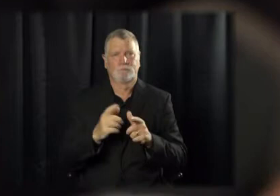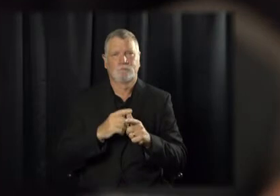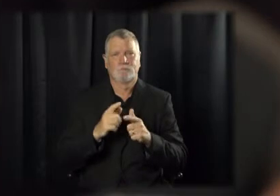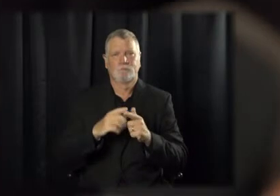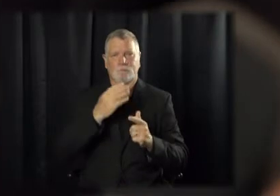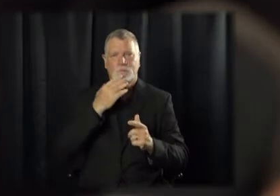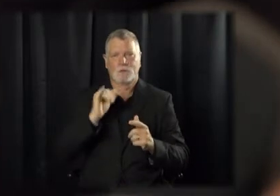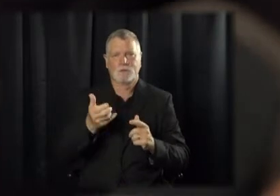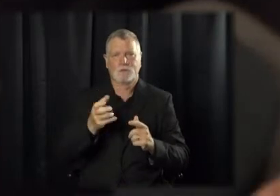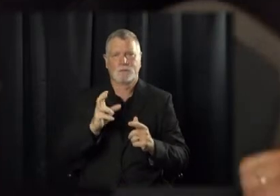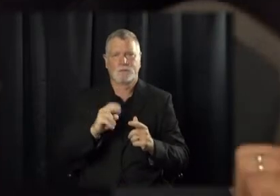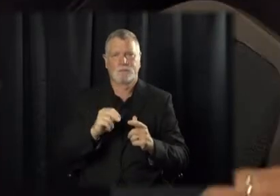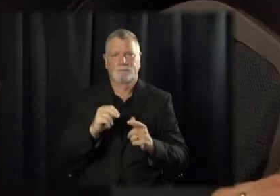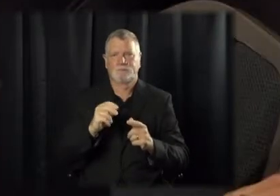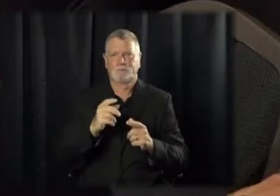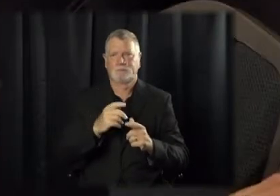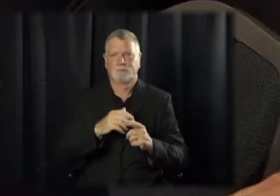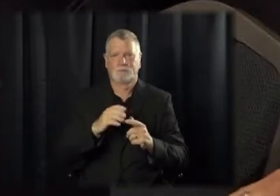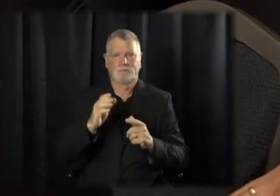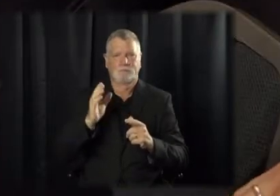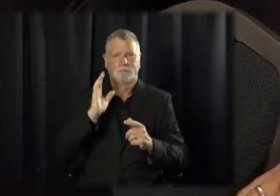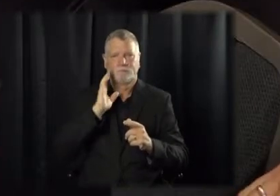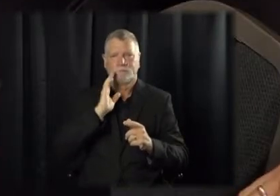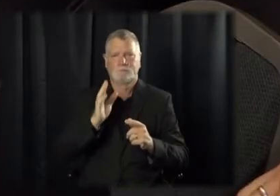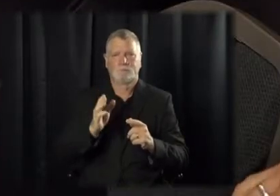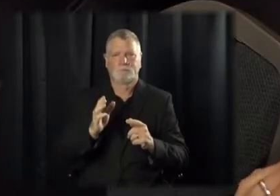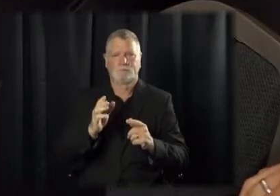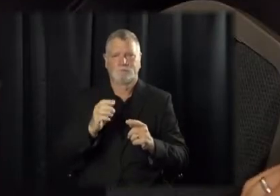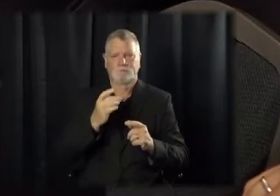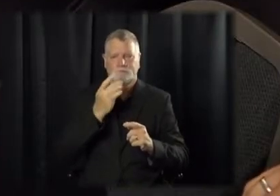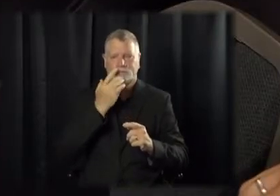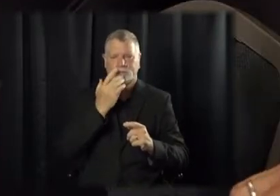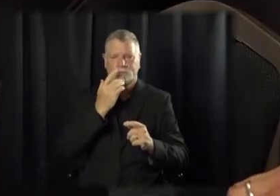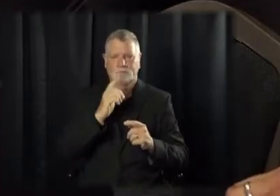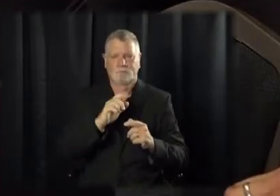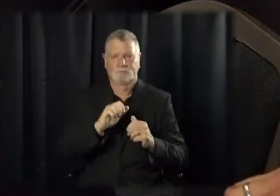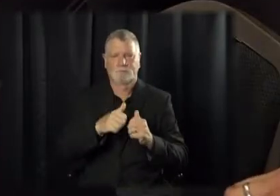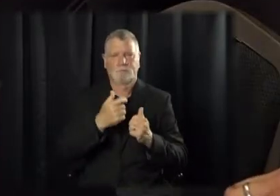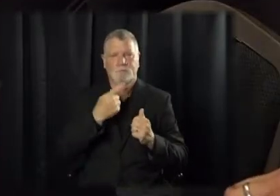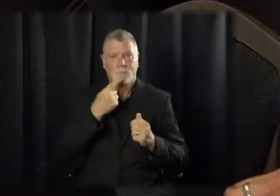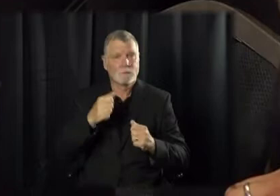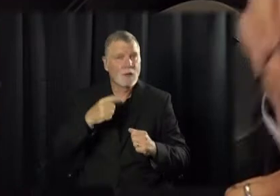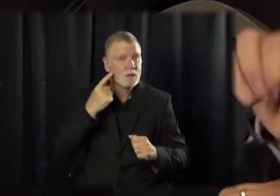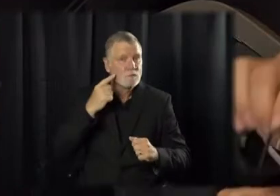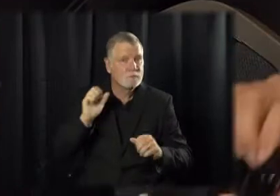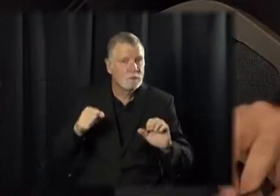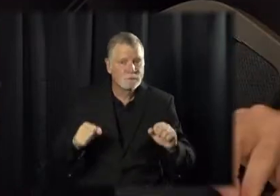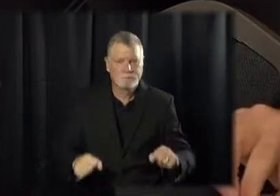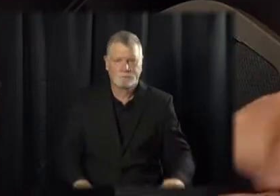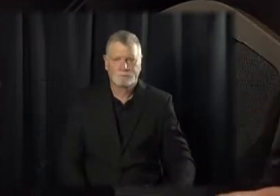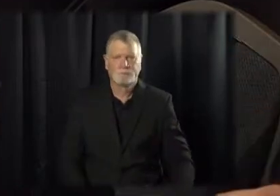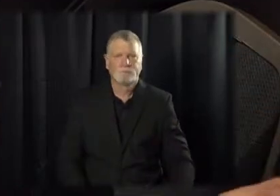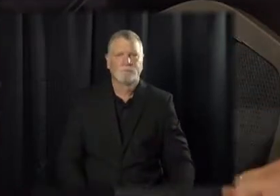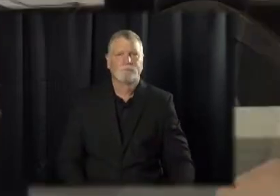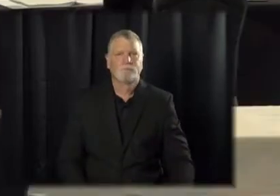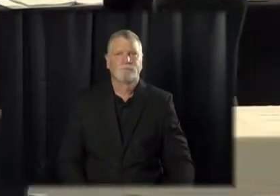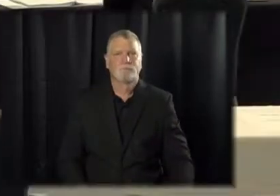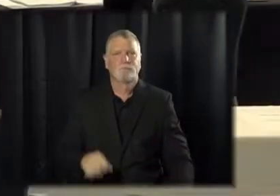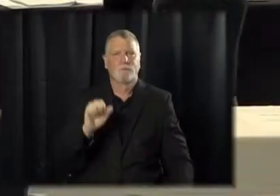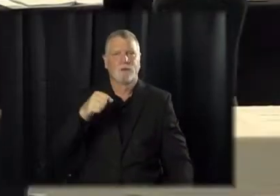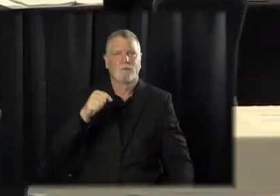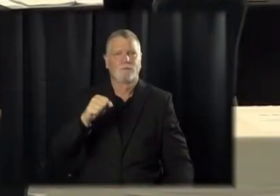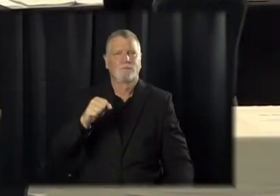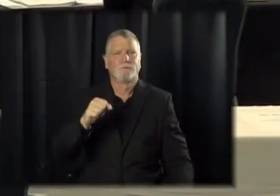John. Once again, I'll begin with votes in favor. Would all in favor please say yes? Yes. Yes.